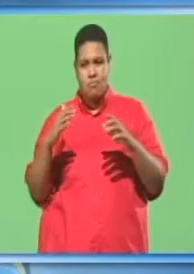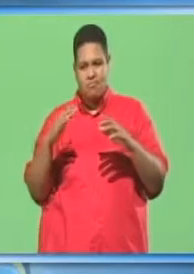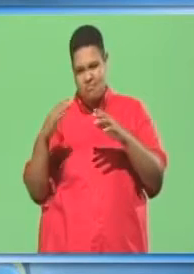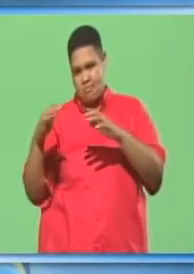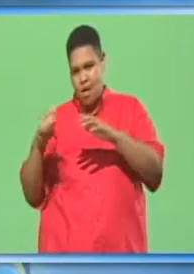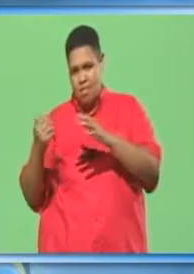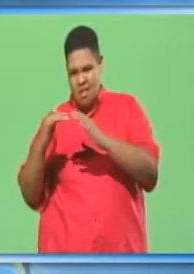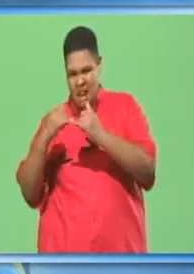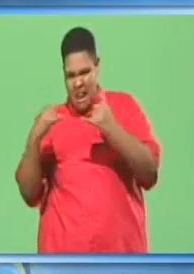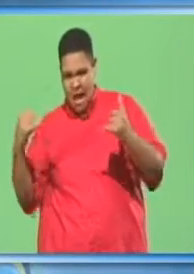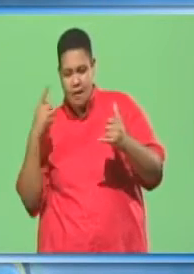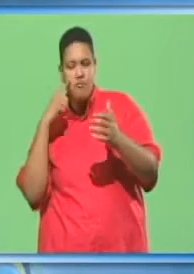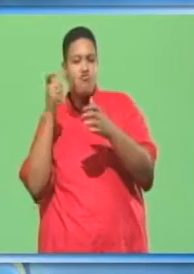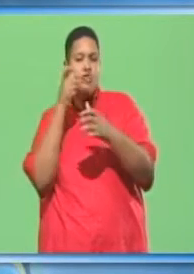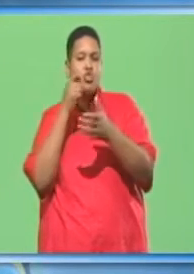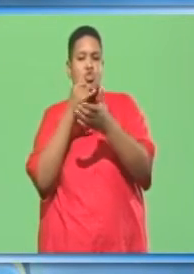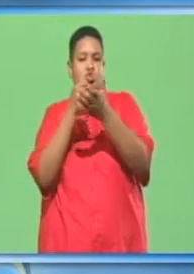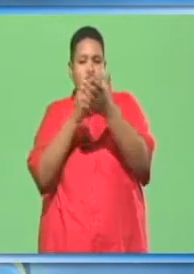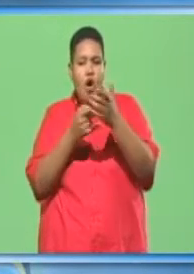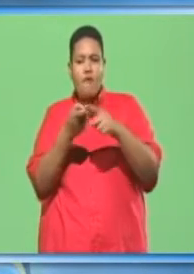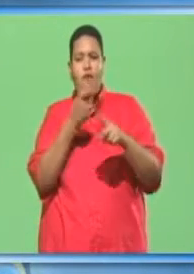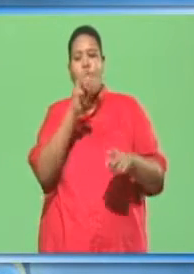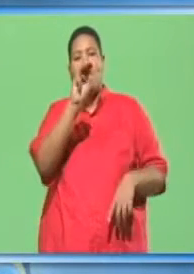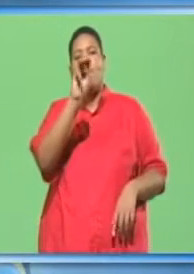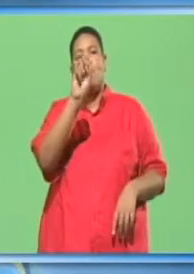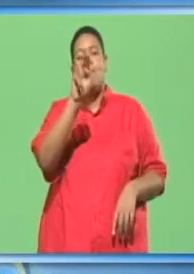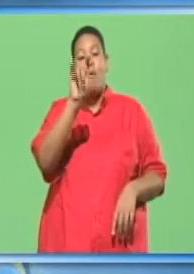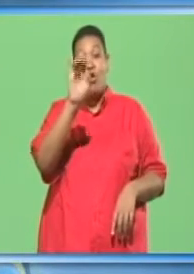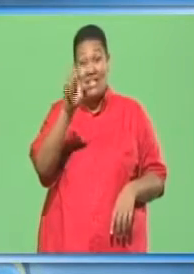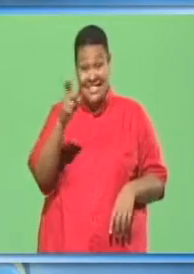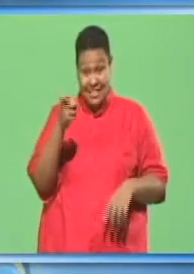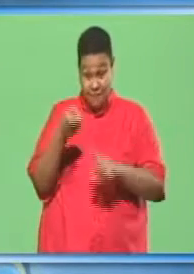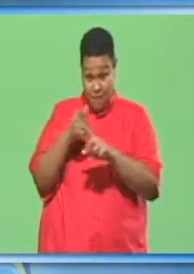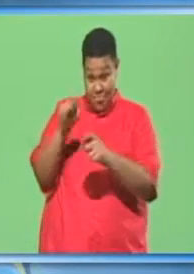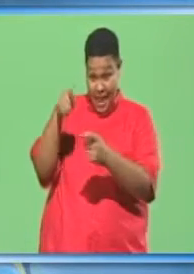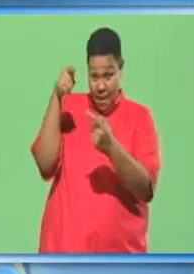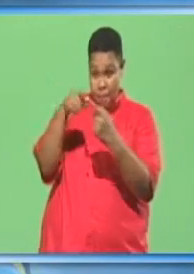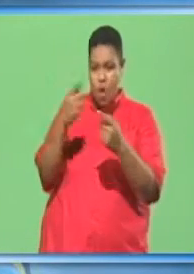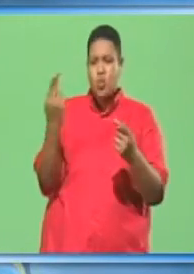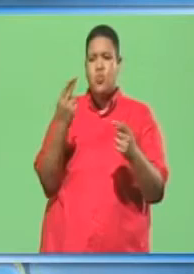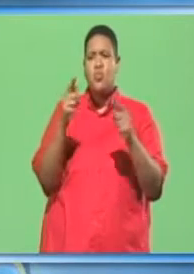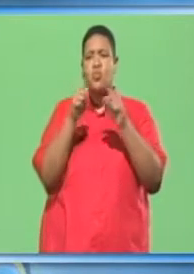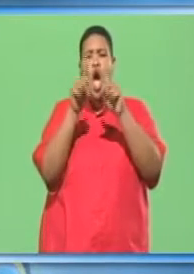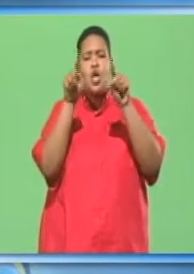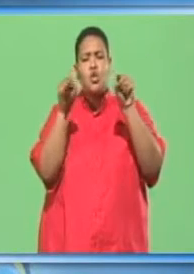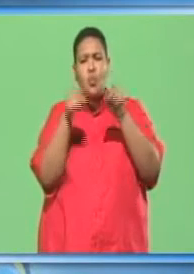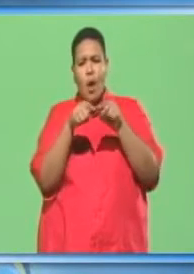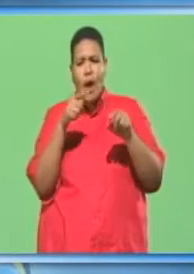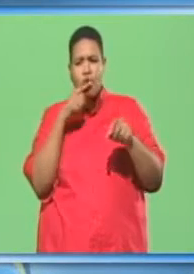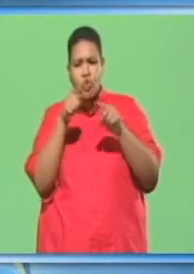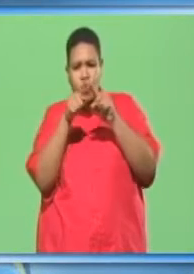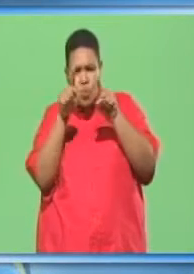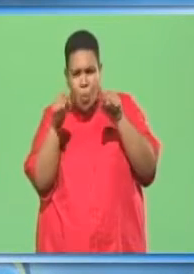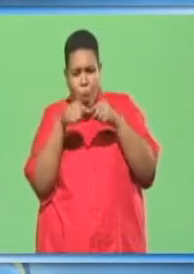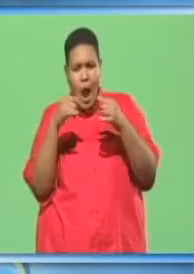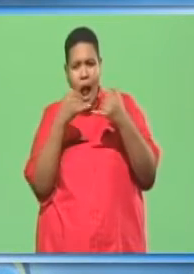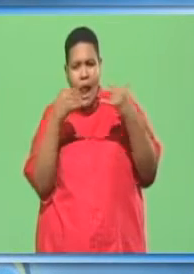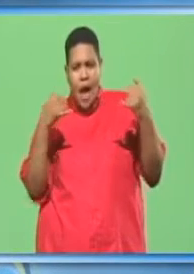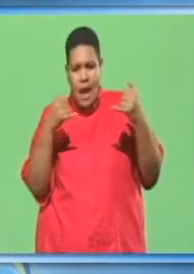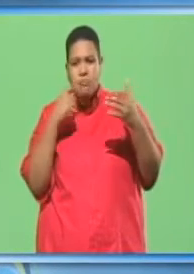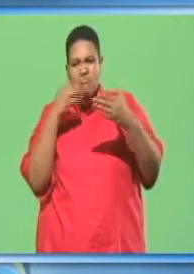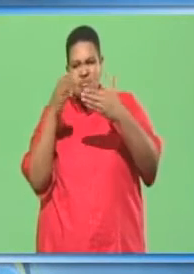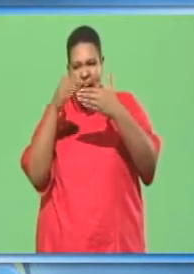drawn for the mortise. From that point, use a square and square a line across the